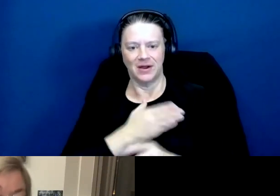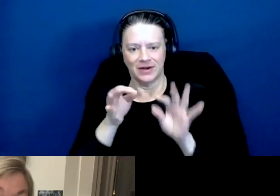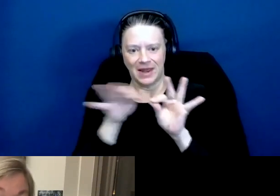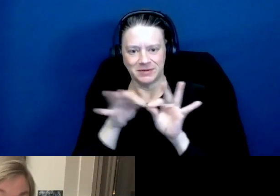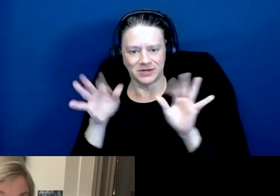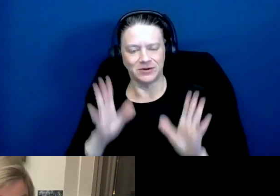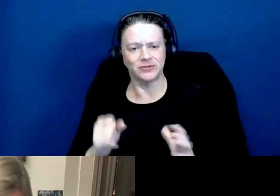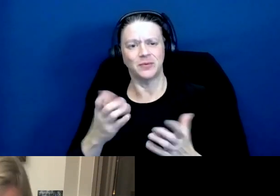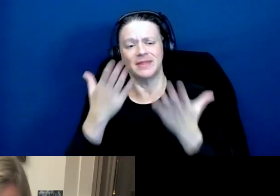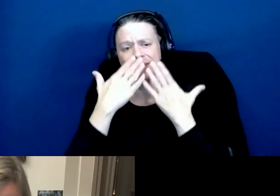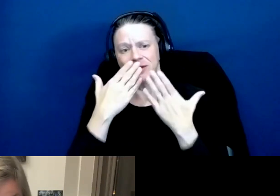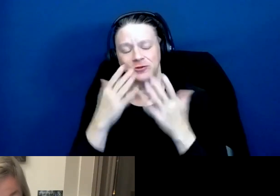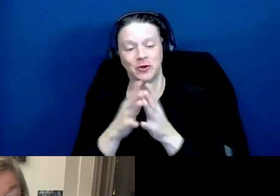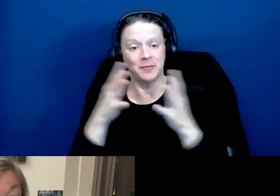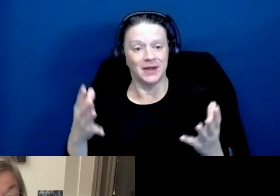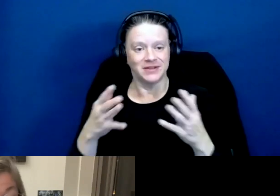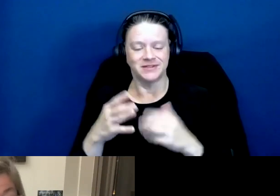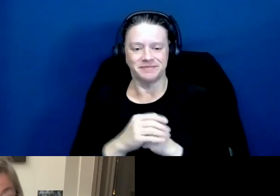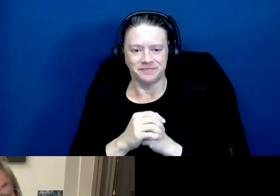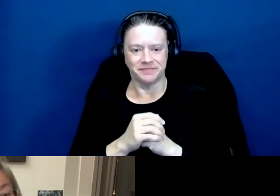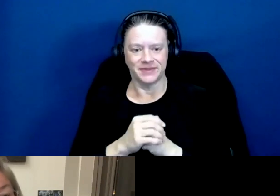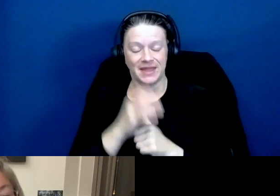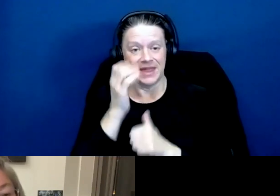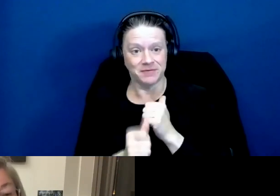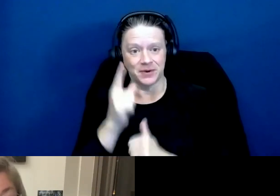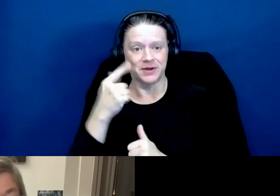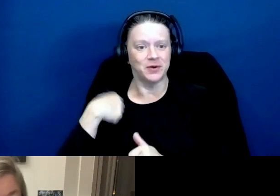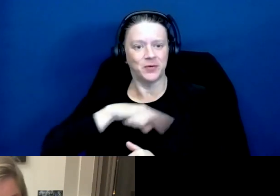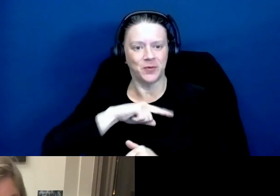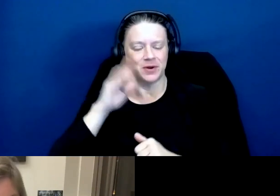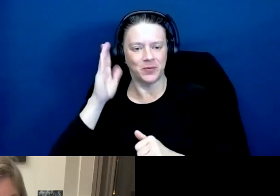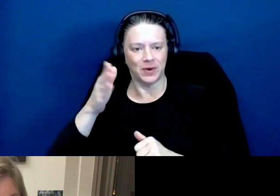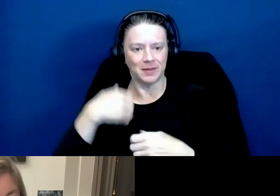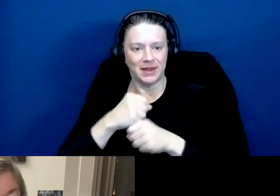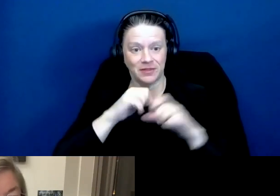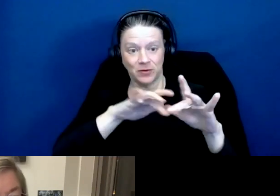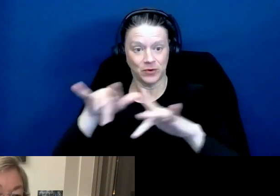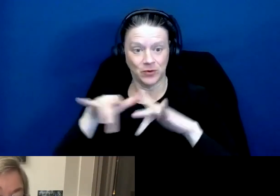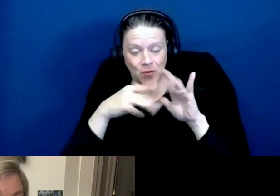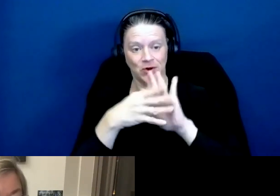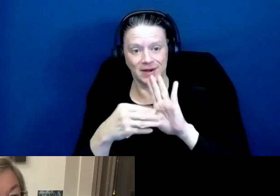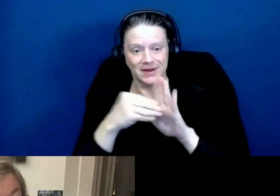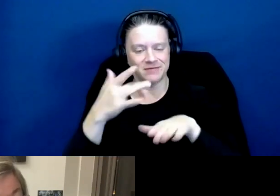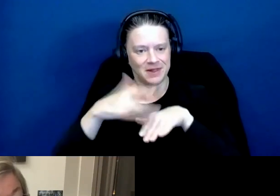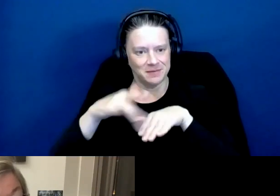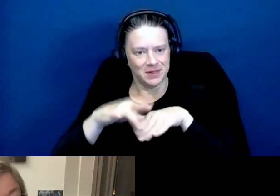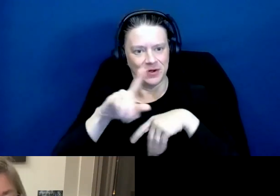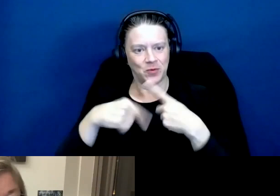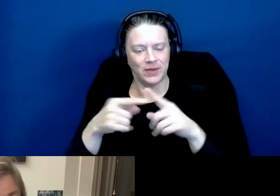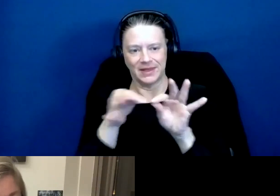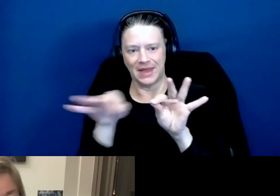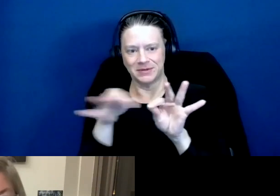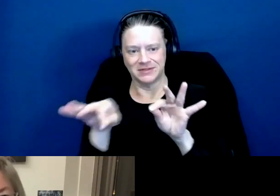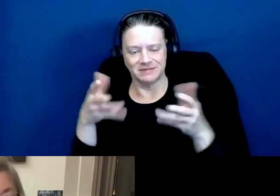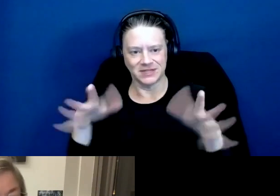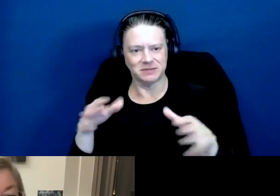So thank you so much as usual. Everyone, we will make the recording available as soon as we get it captioned. It'll